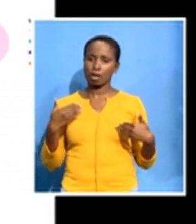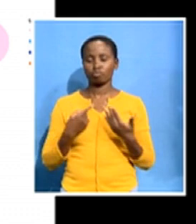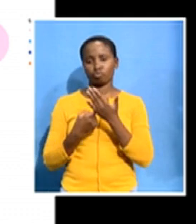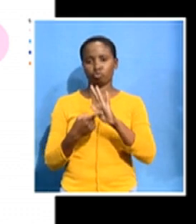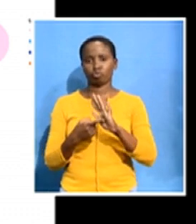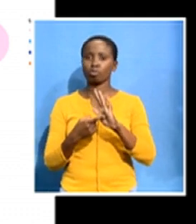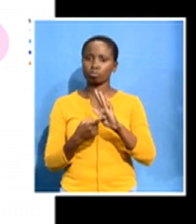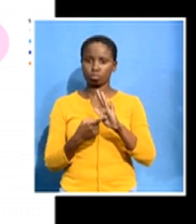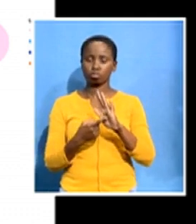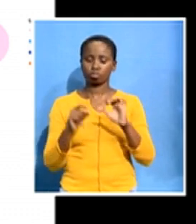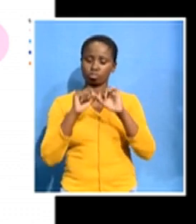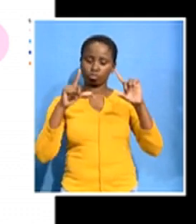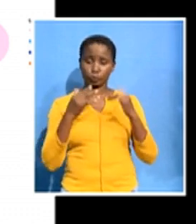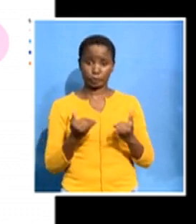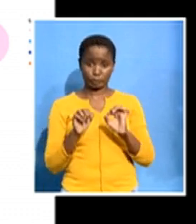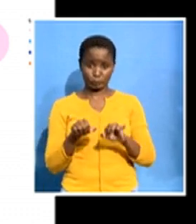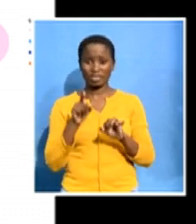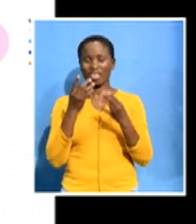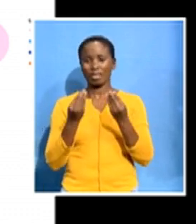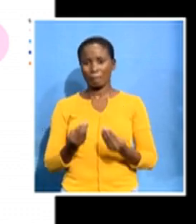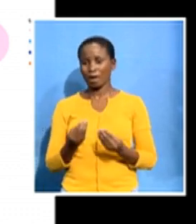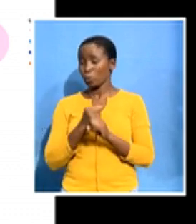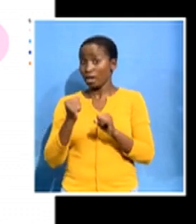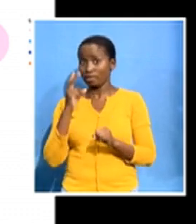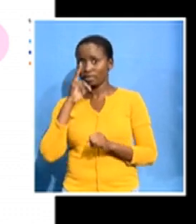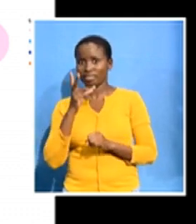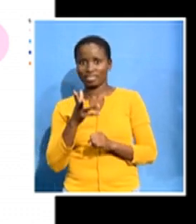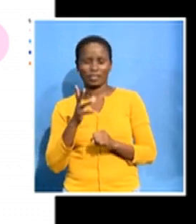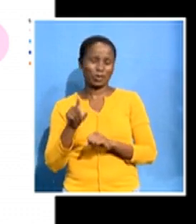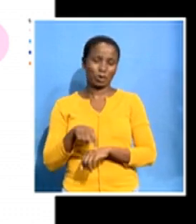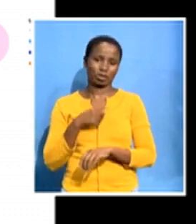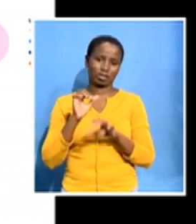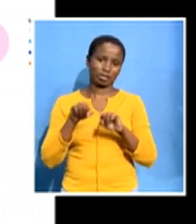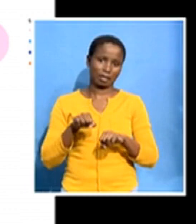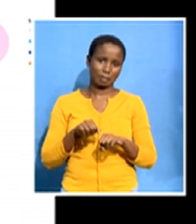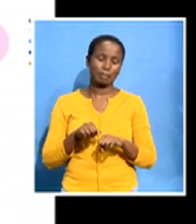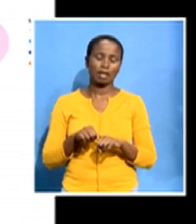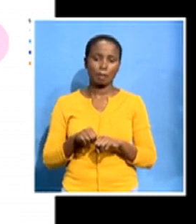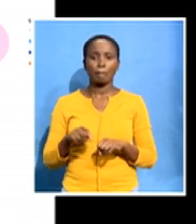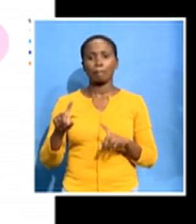we have not seen for a long time. Although